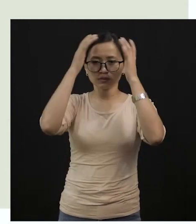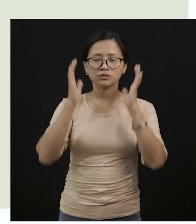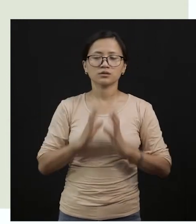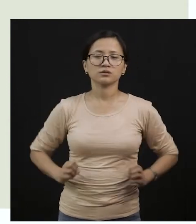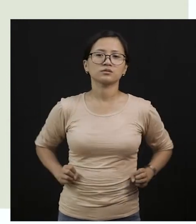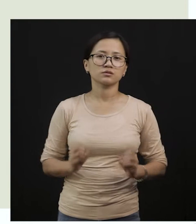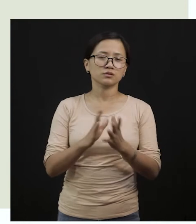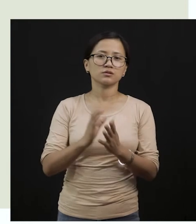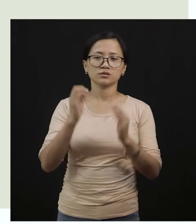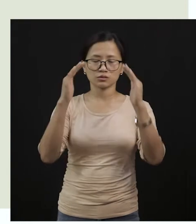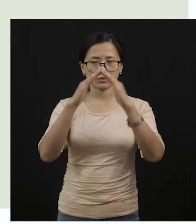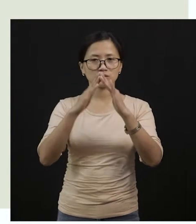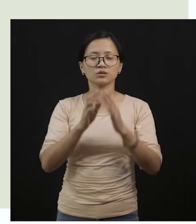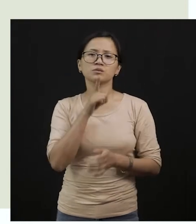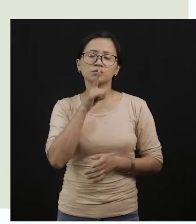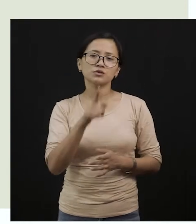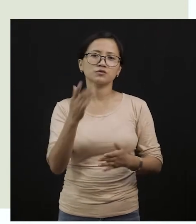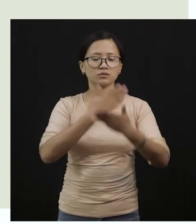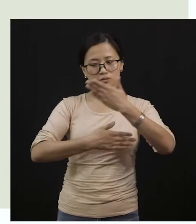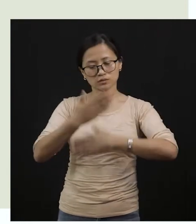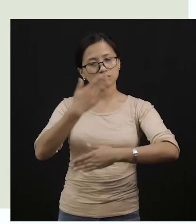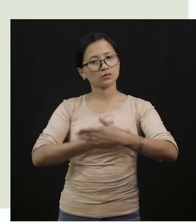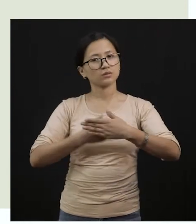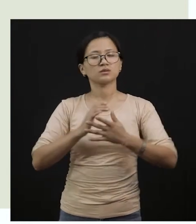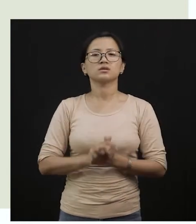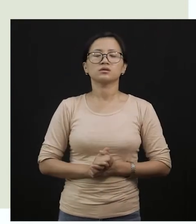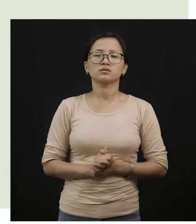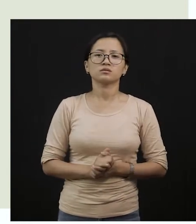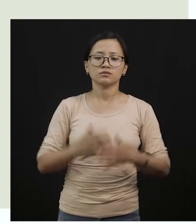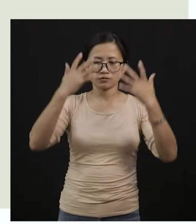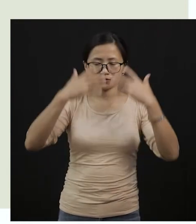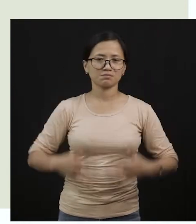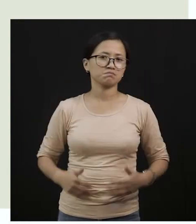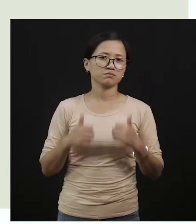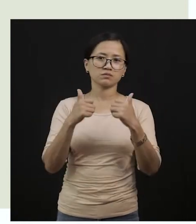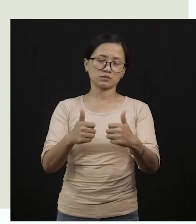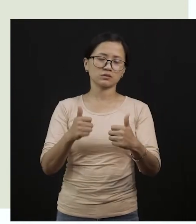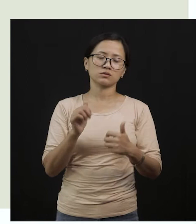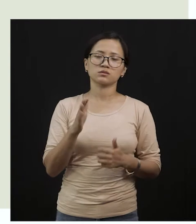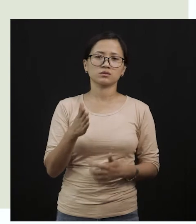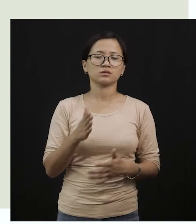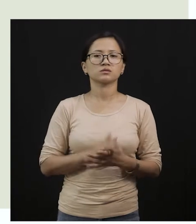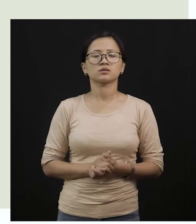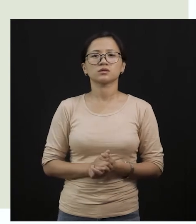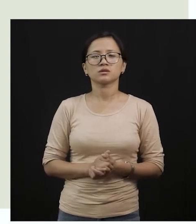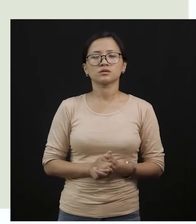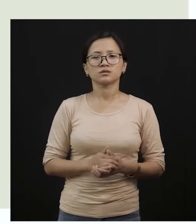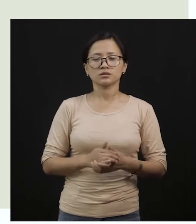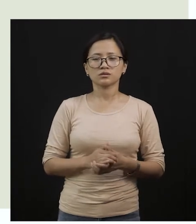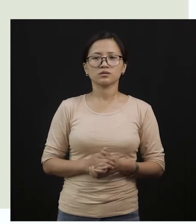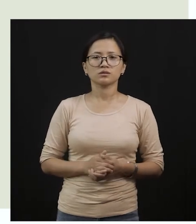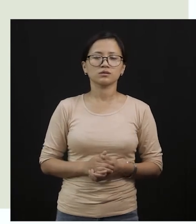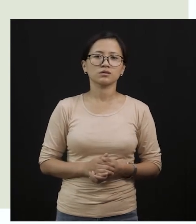Bhavan, which was purely for disabled children. Means who are not physically fit. Okay, there are some children who are not